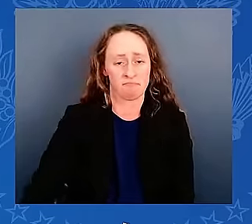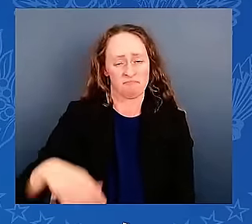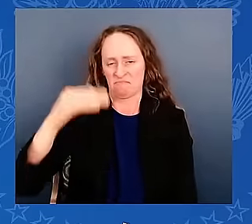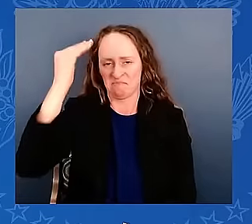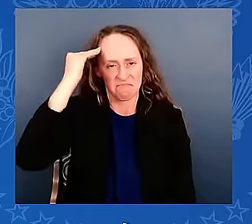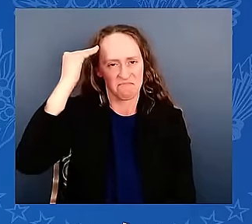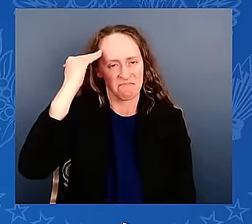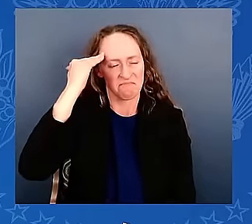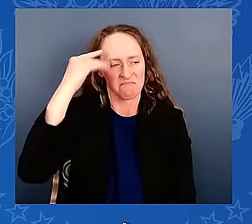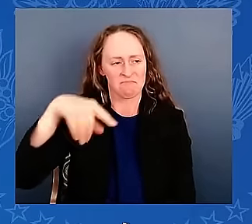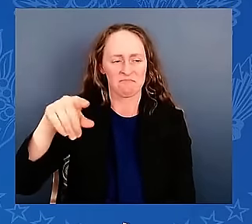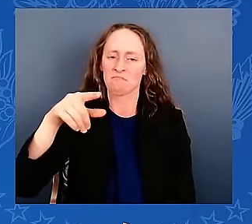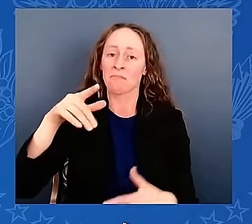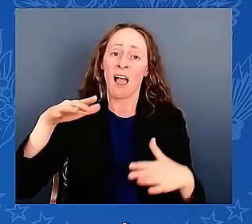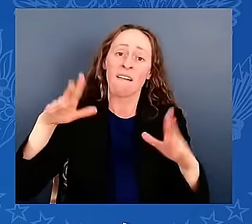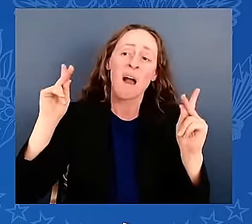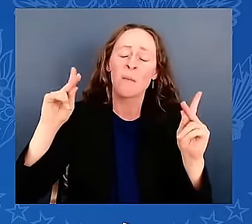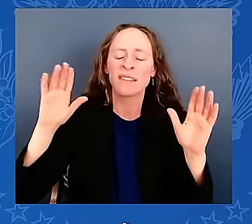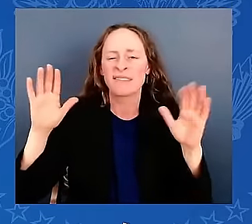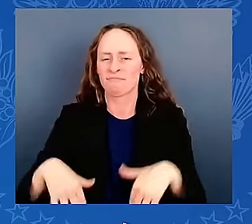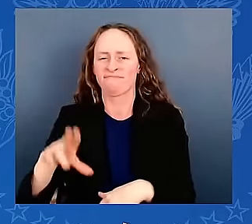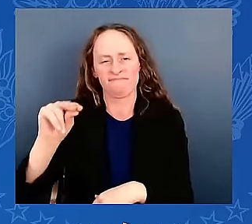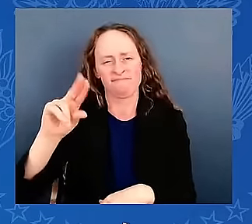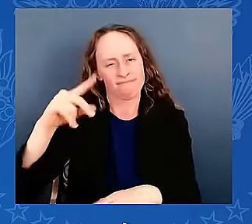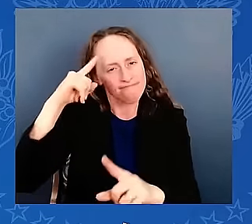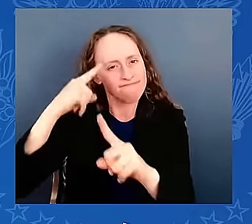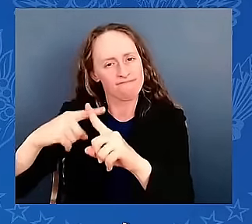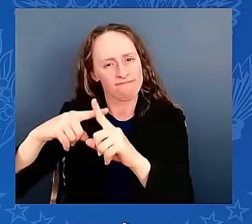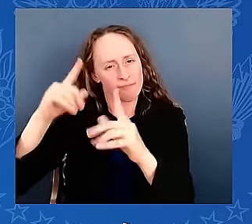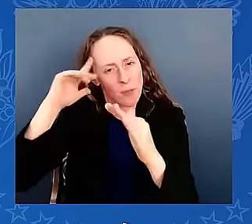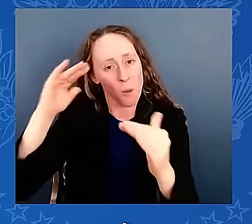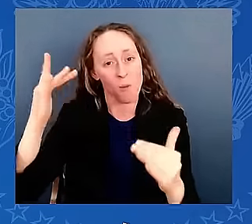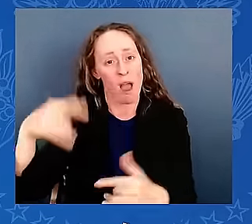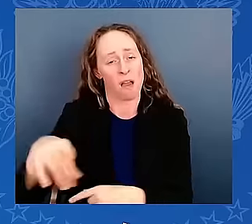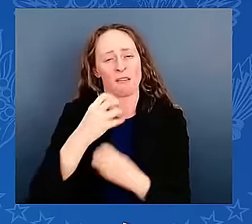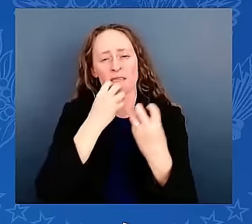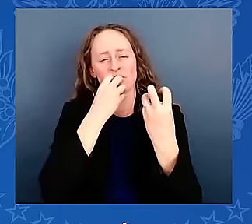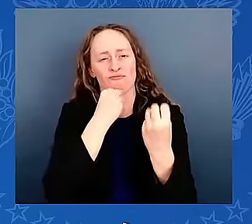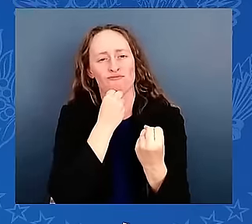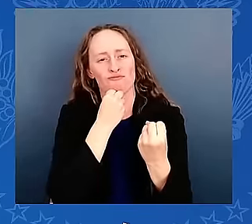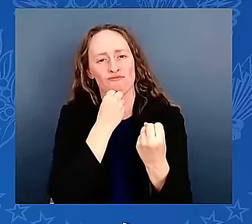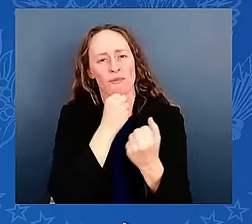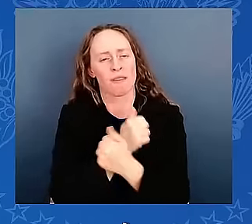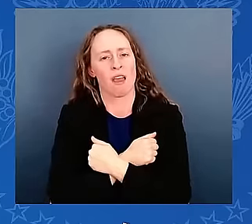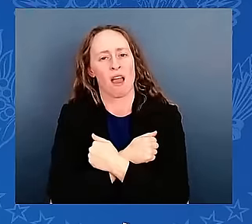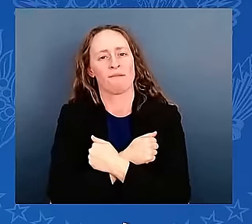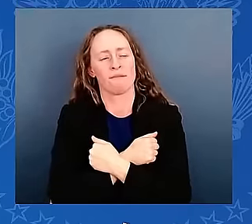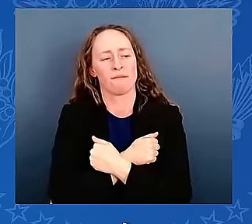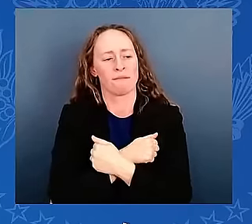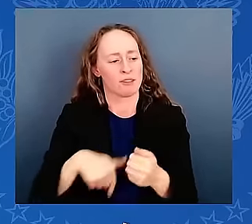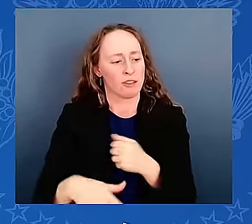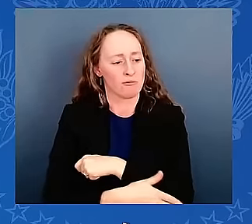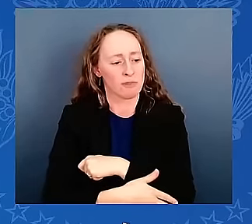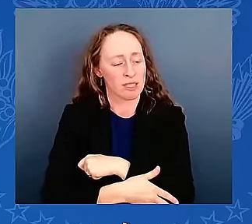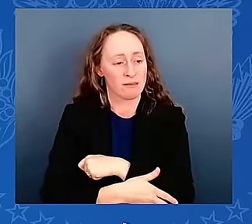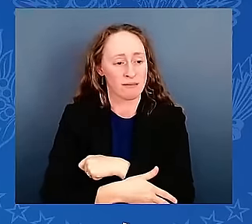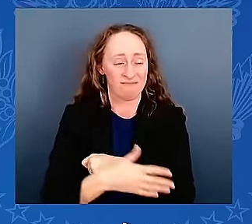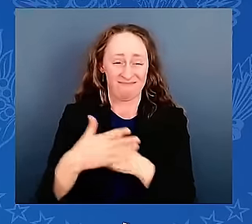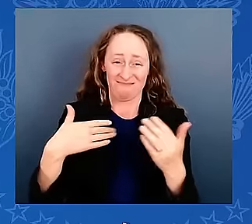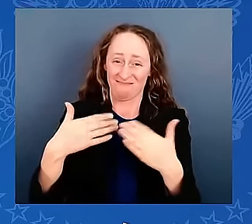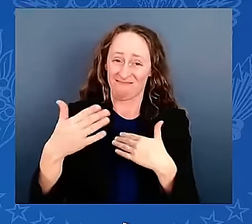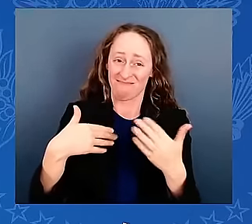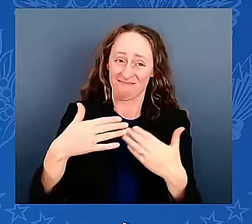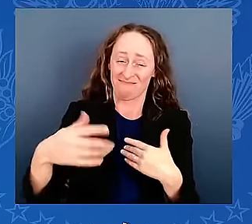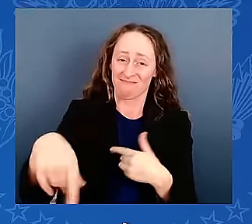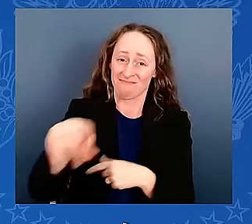this country, even when it has not loved us back. We worked hard, hard as hell. Just think about it.